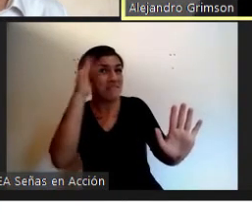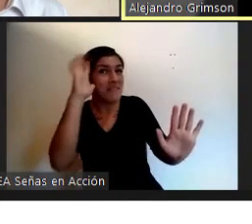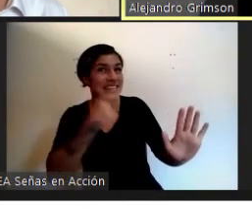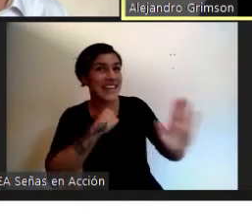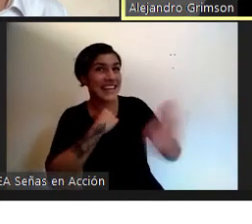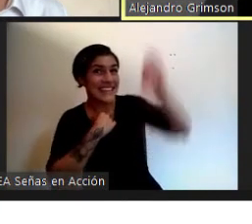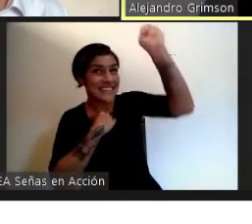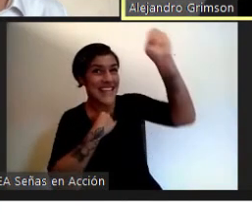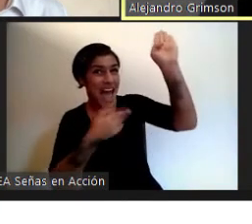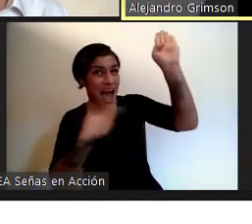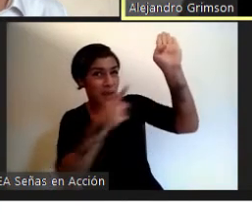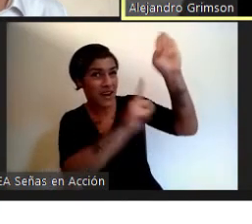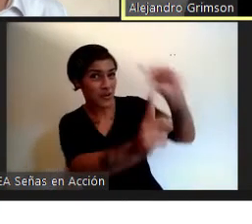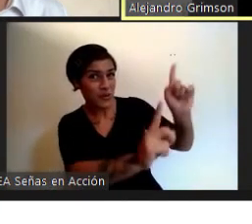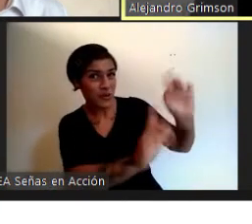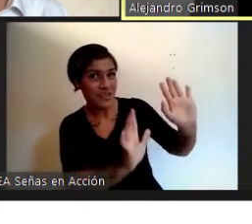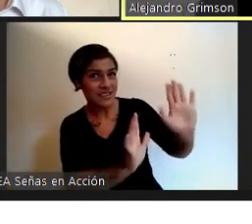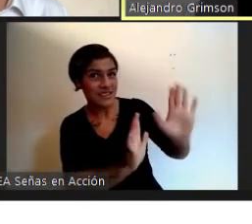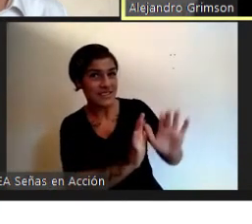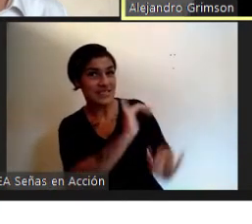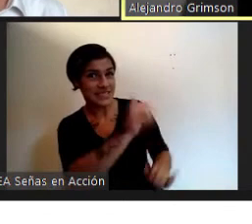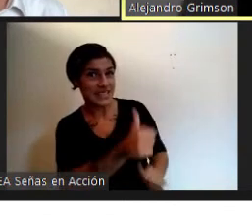action.